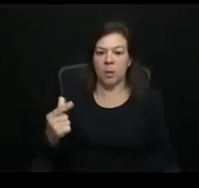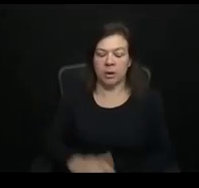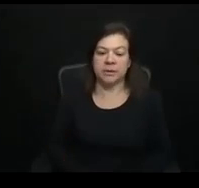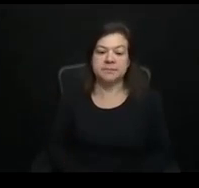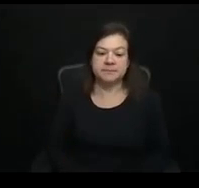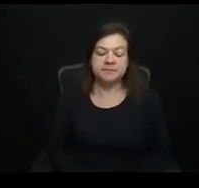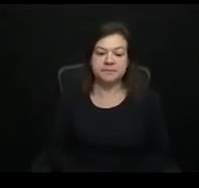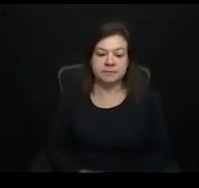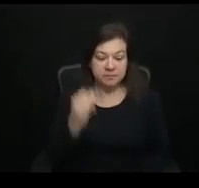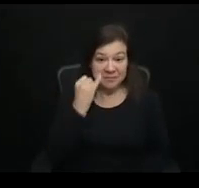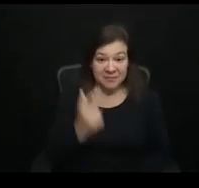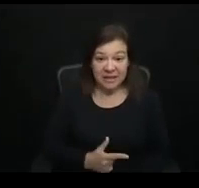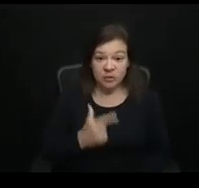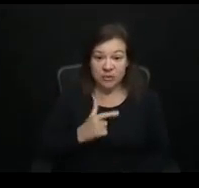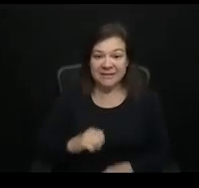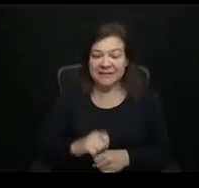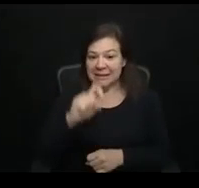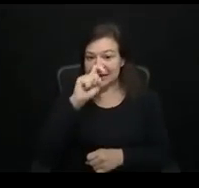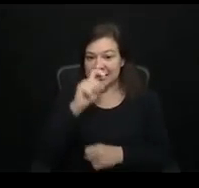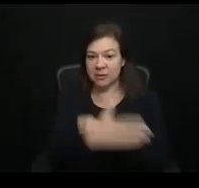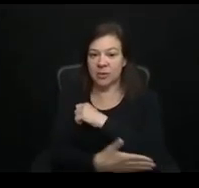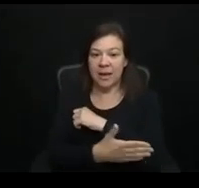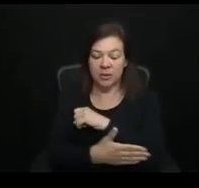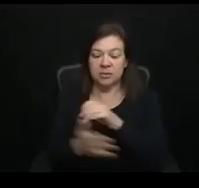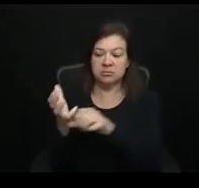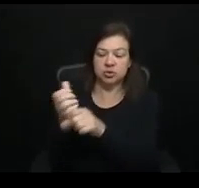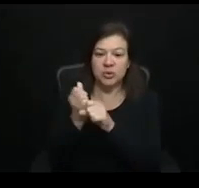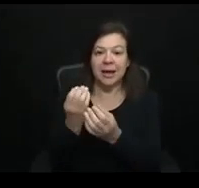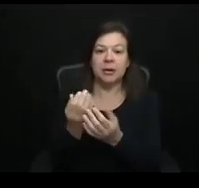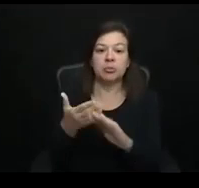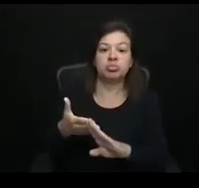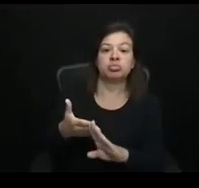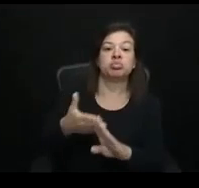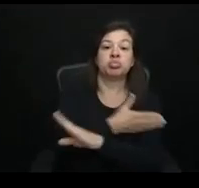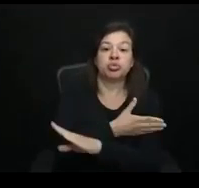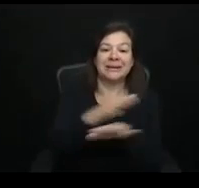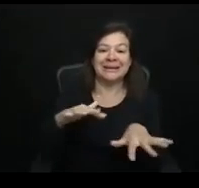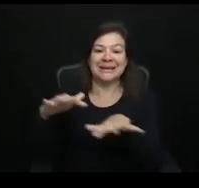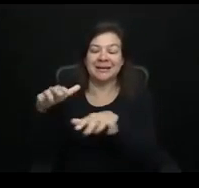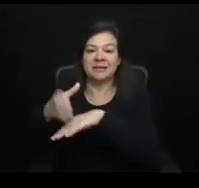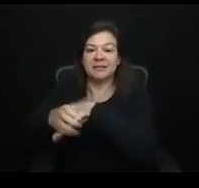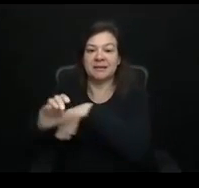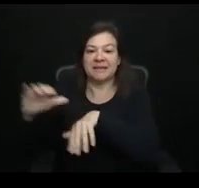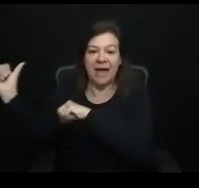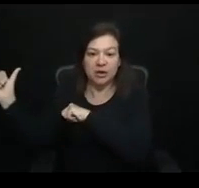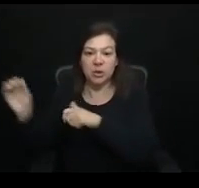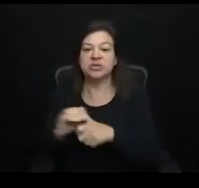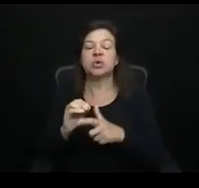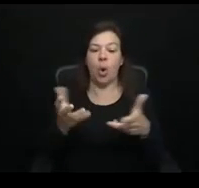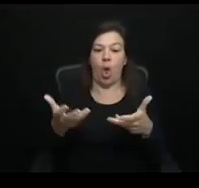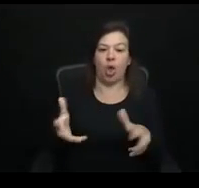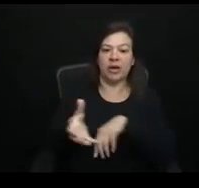ecalert.org if you live in Eagle County, to receive pre-evacuation or evacuation orders if you haven't already signed